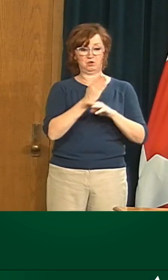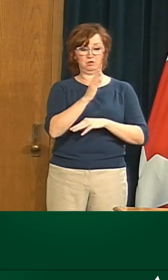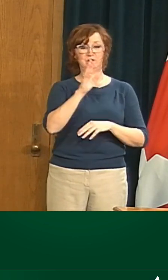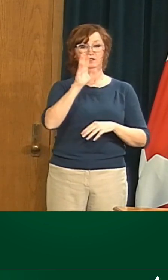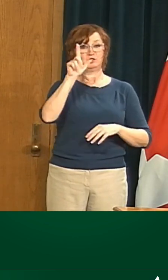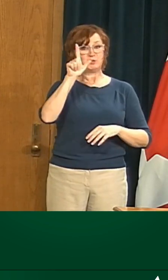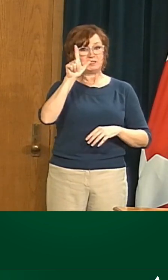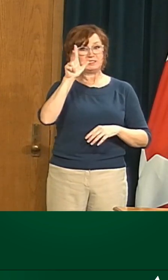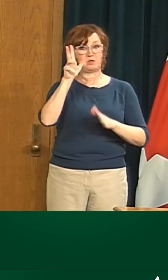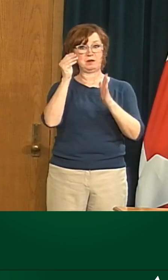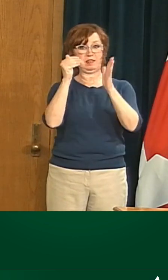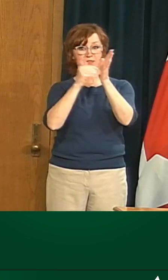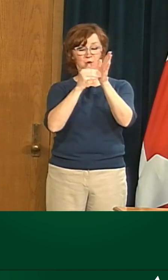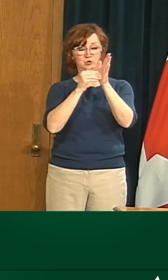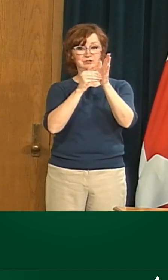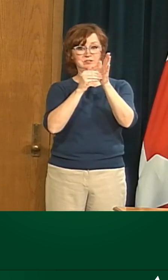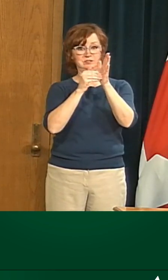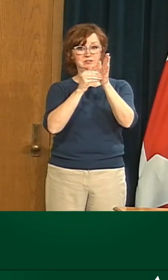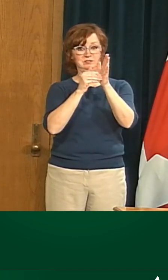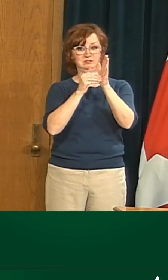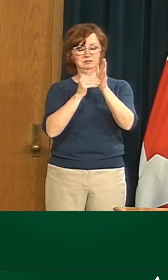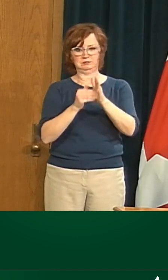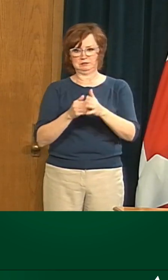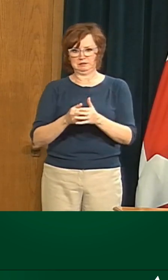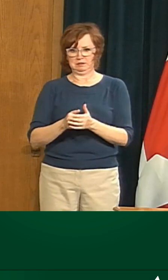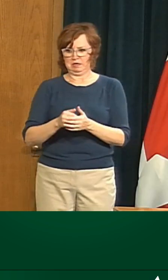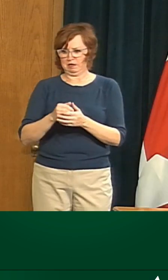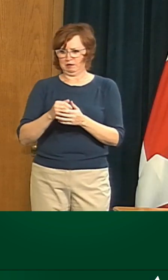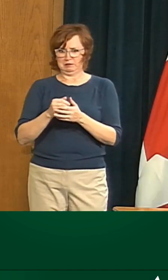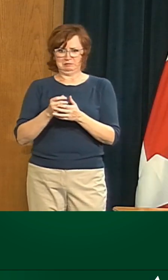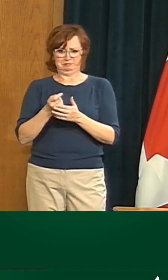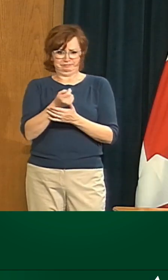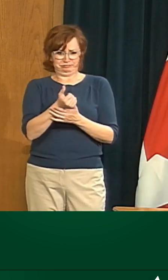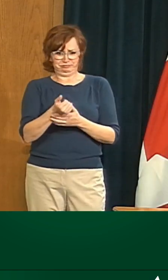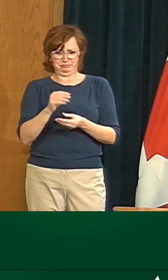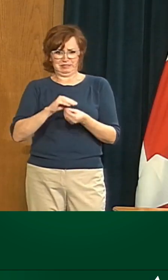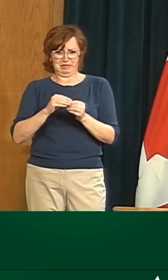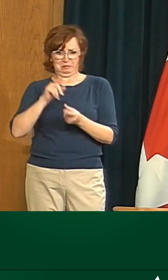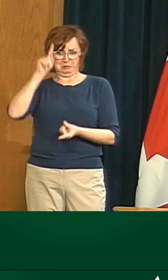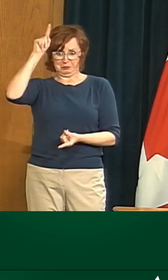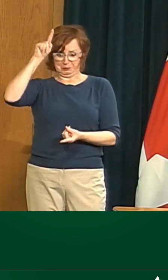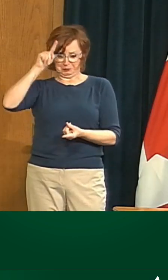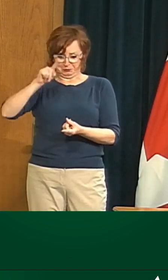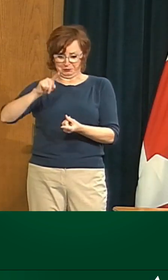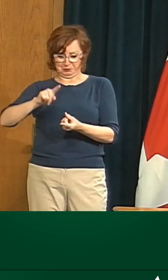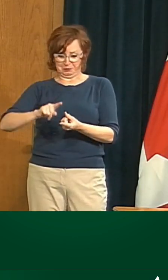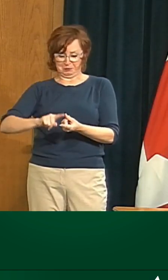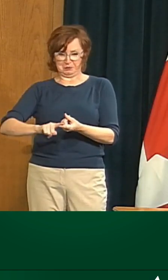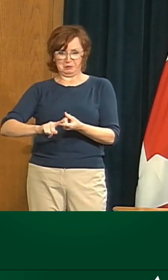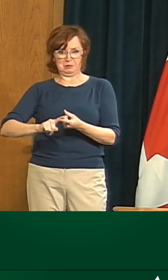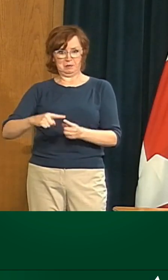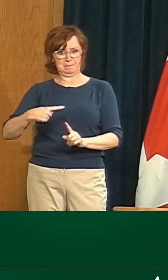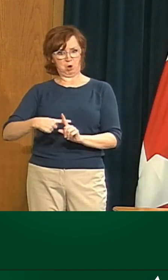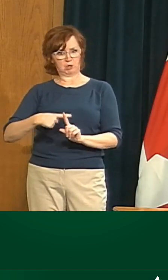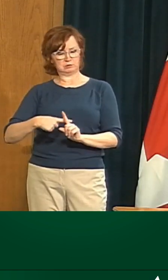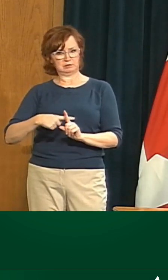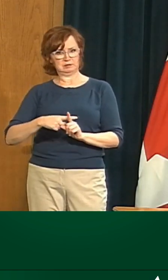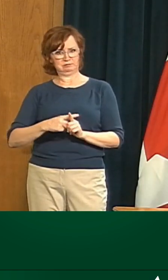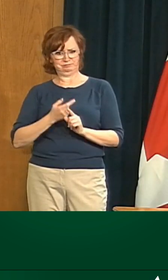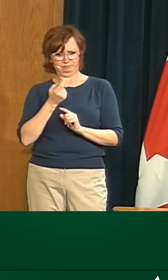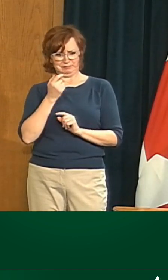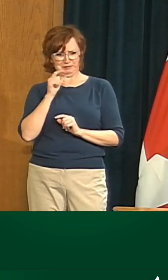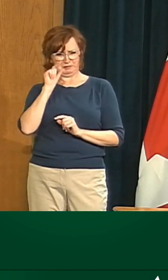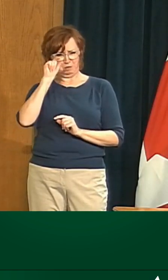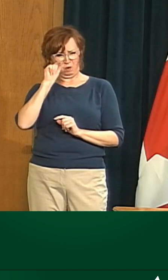1.3%, so fairly low, which means that we are doing a lot of testing. If our test positive rate overall had been higher, we would have been concerned that we need to do even